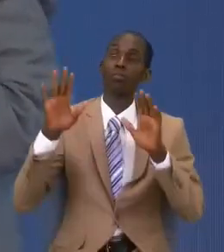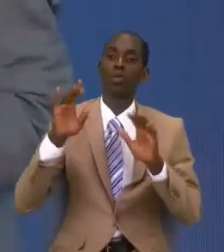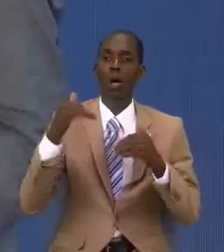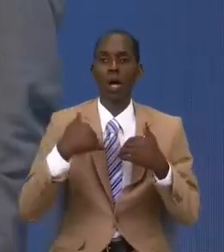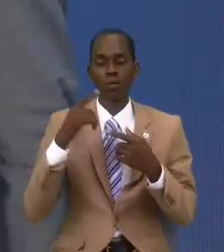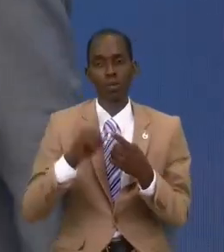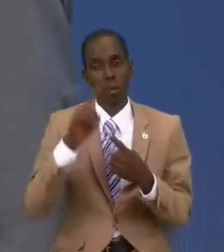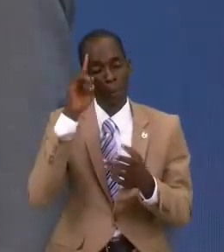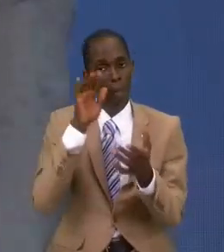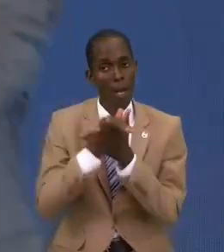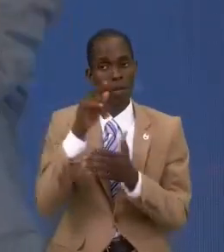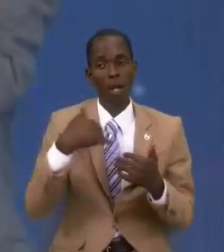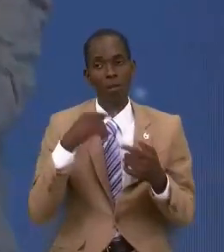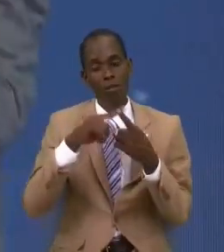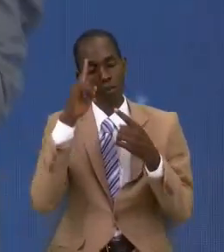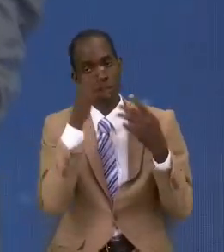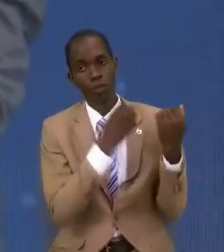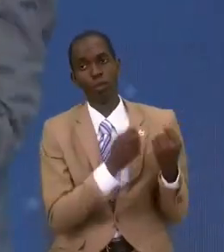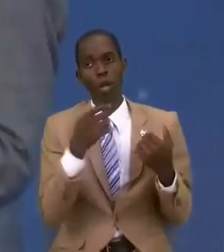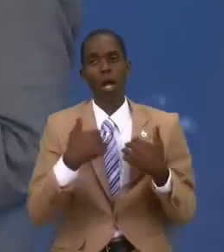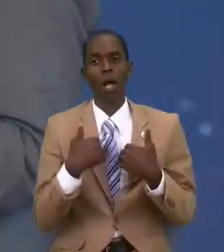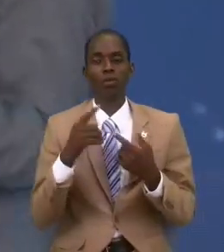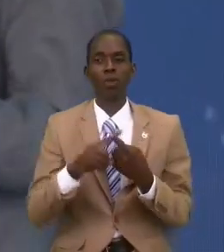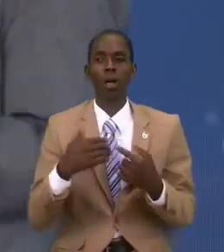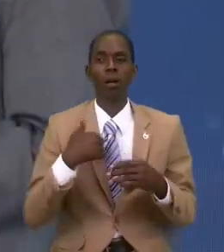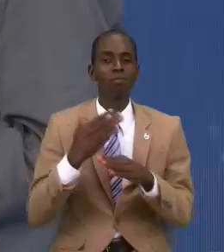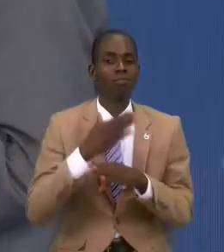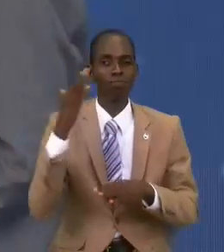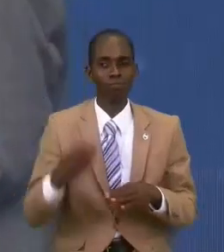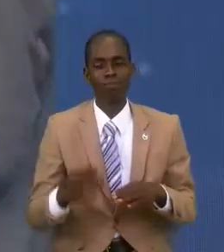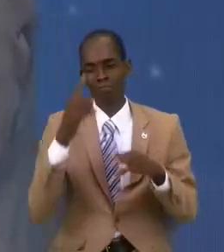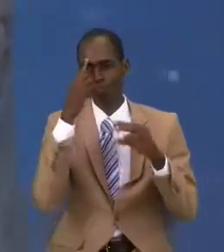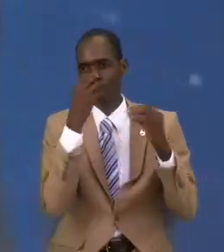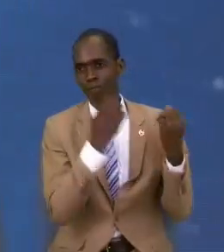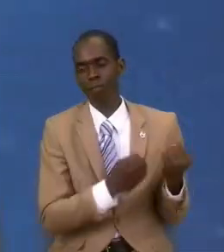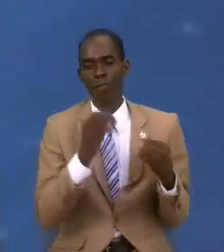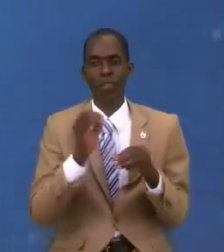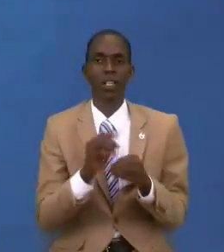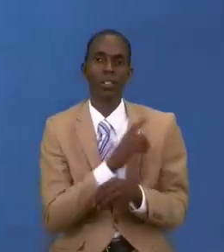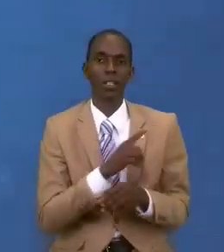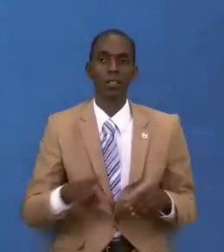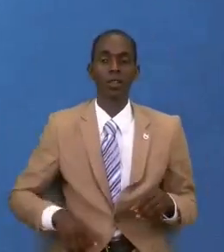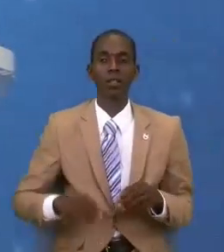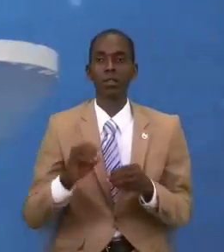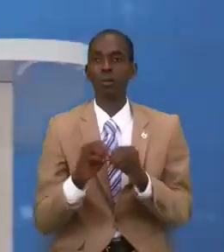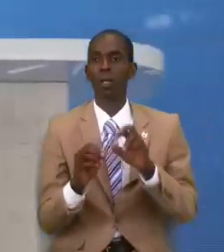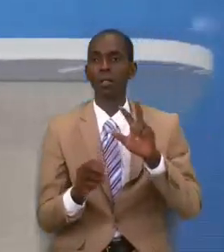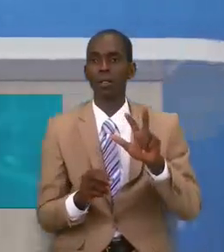faith, implicit faith in the Lord. Number three then is consecration and confidence in